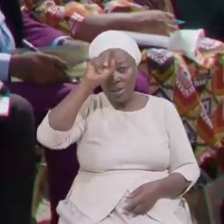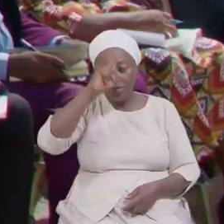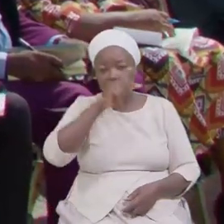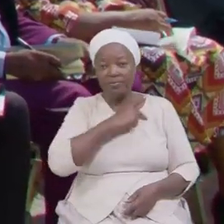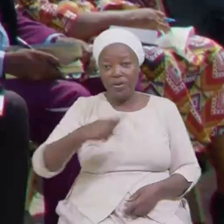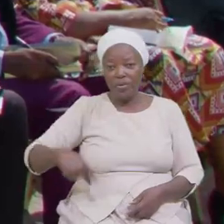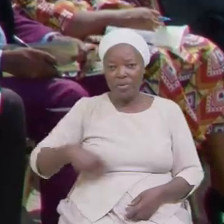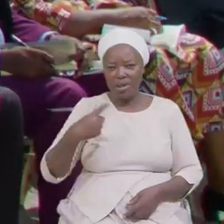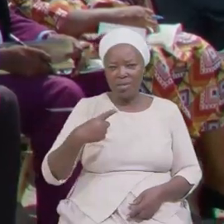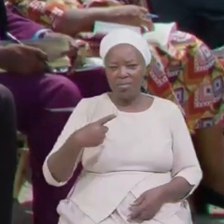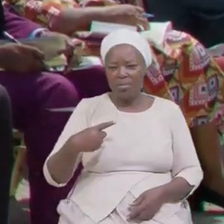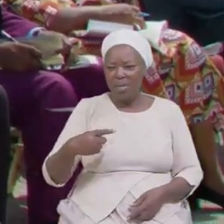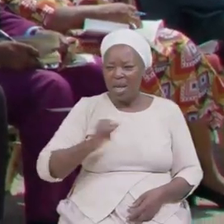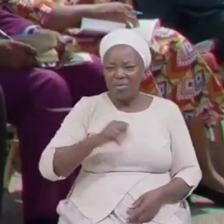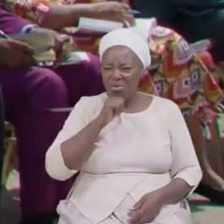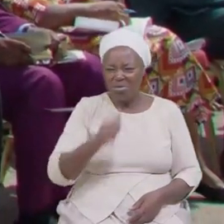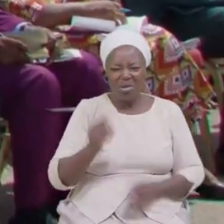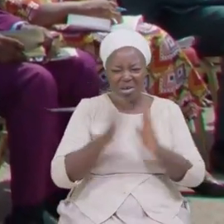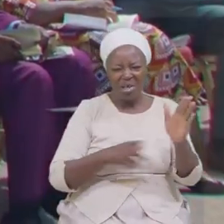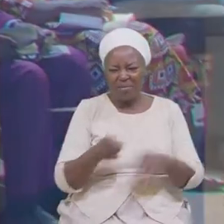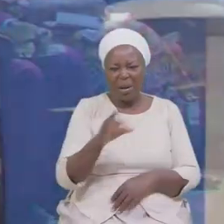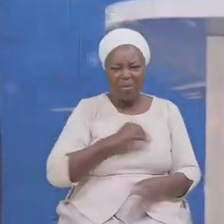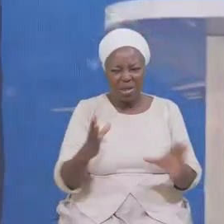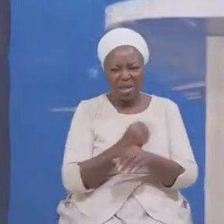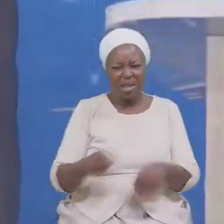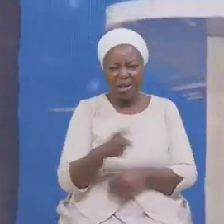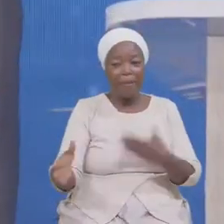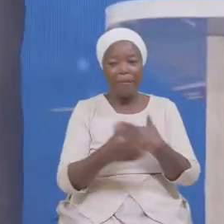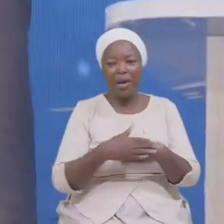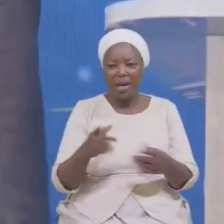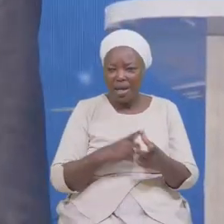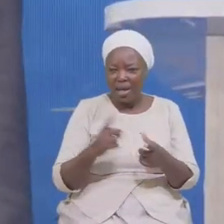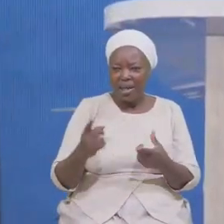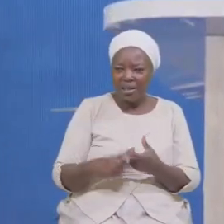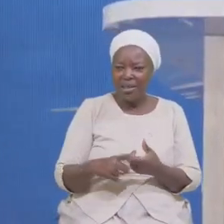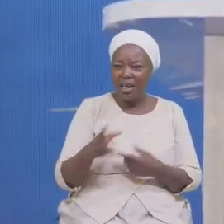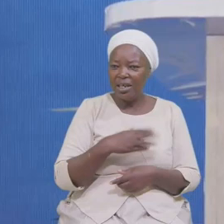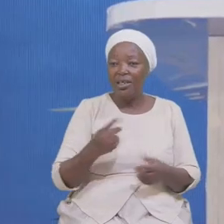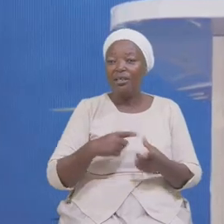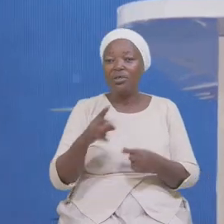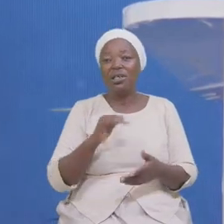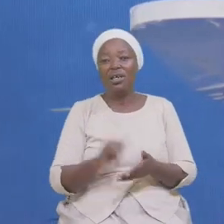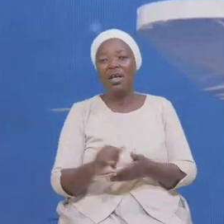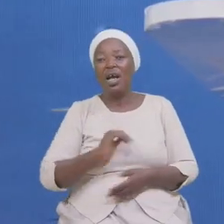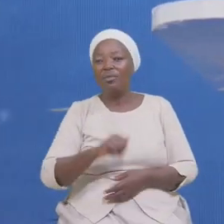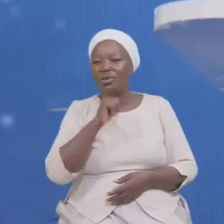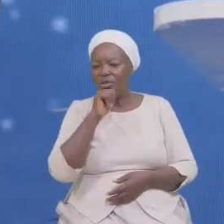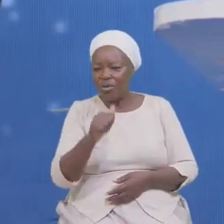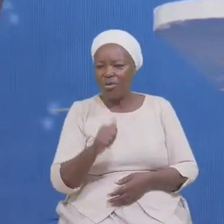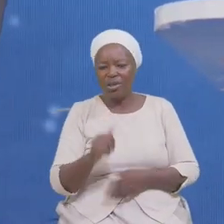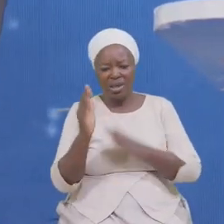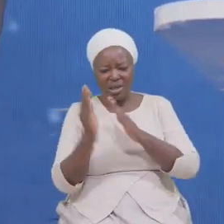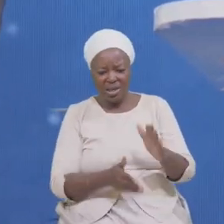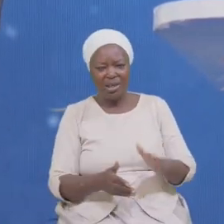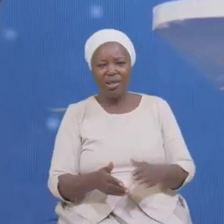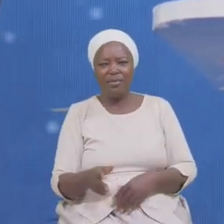them back. When you hear that, your enemy is saying, I won't give up on him. I'll trail him. I'll track